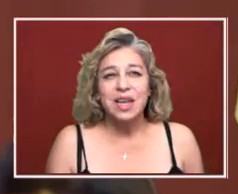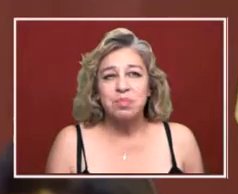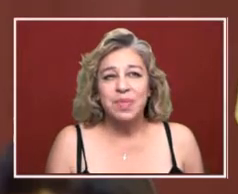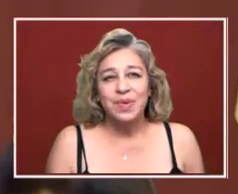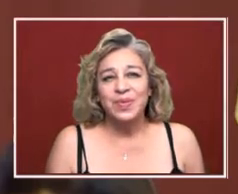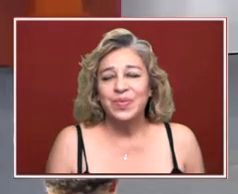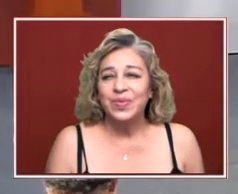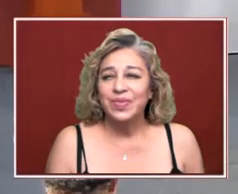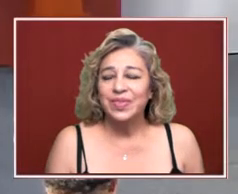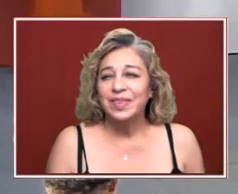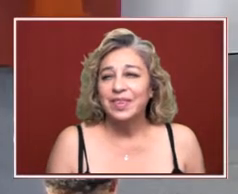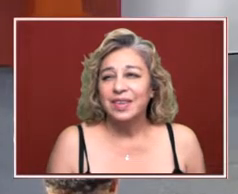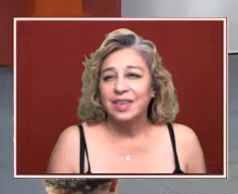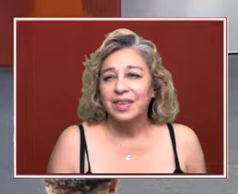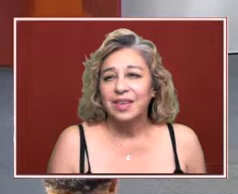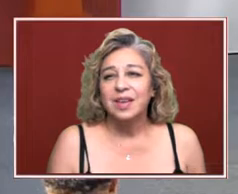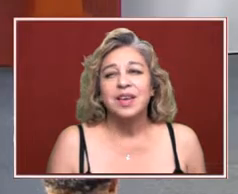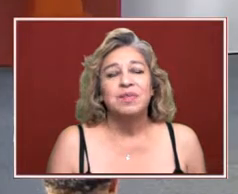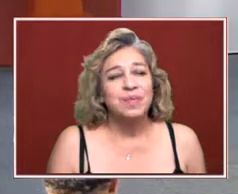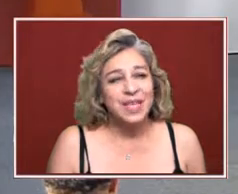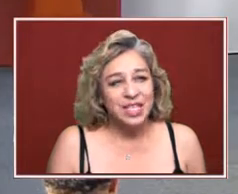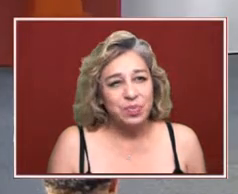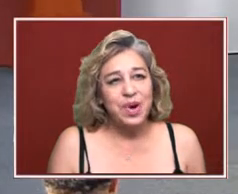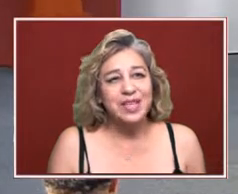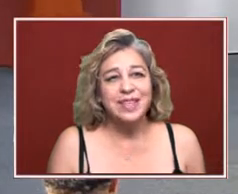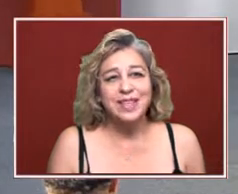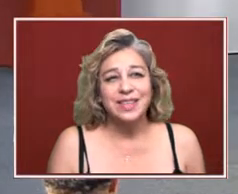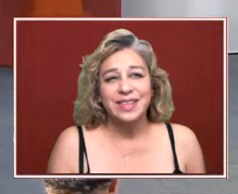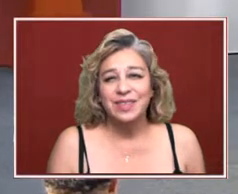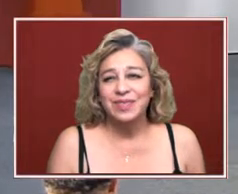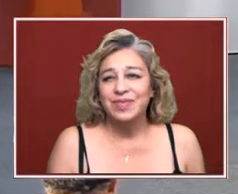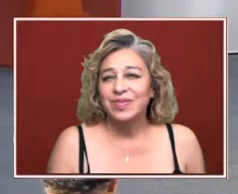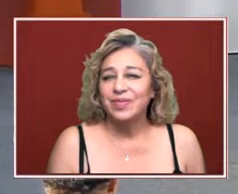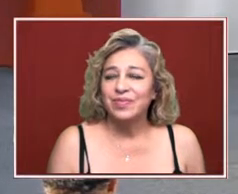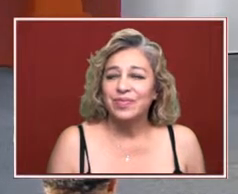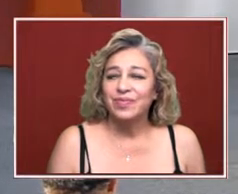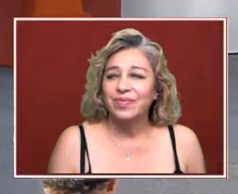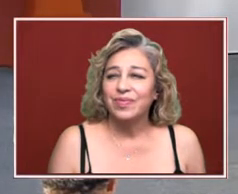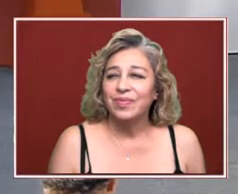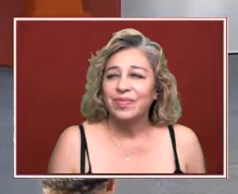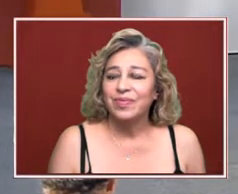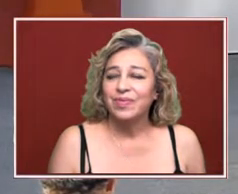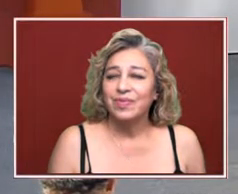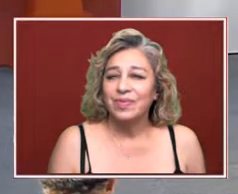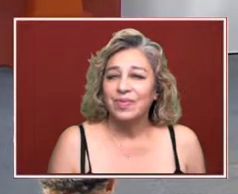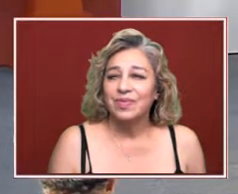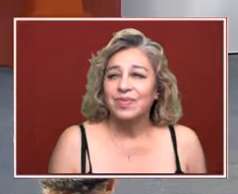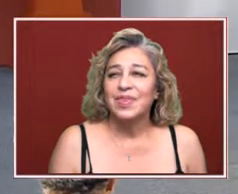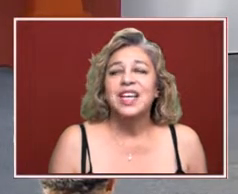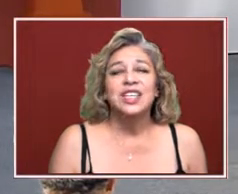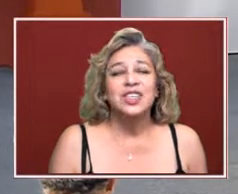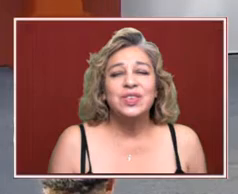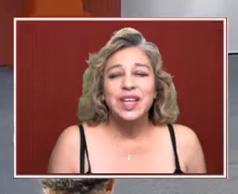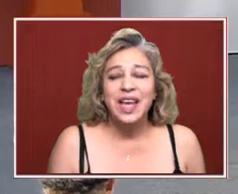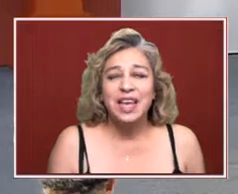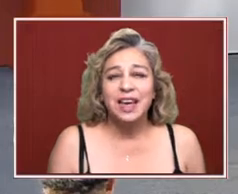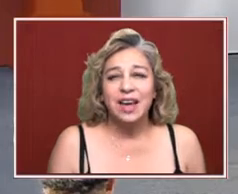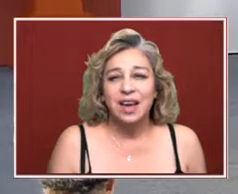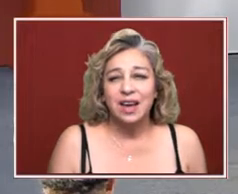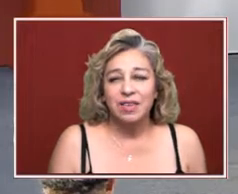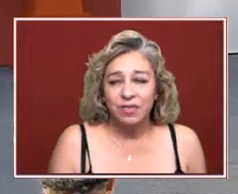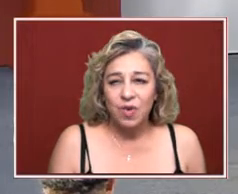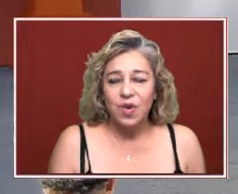your team. Señor presidente. Mr. President. Para llevar a cabo esas encomiendas. To